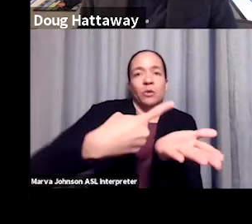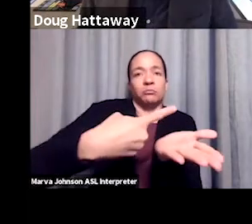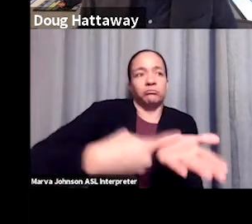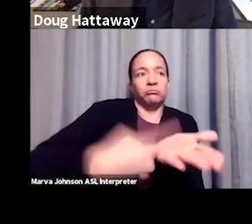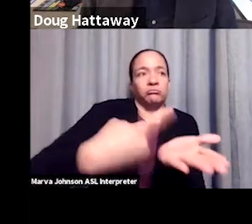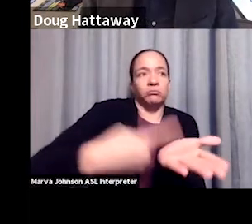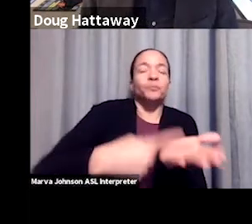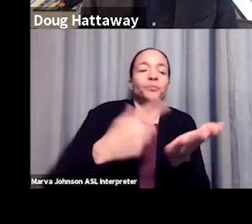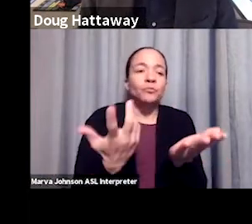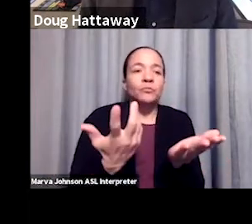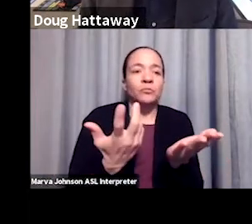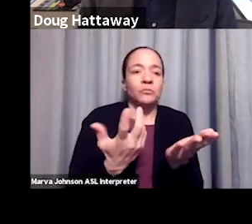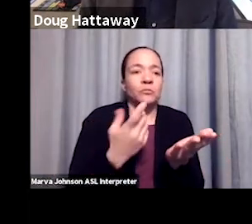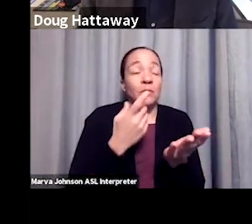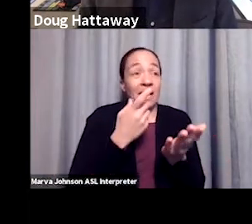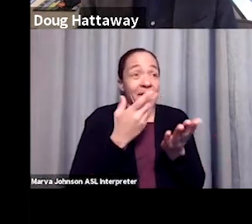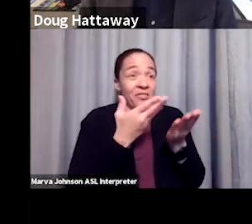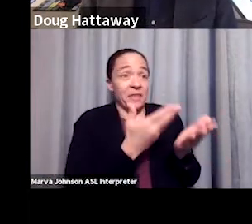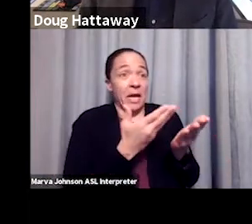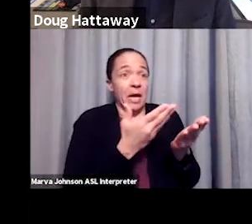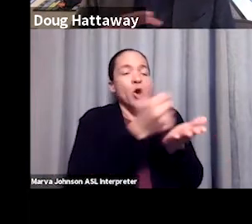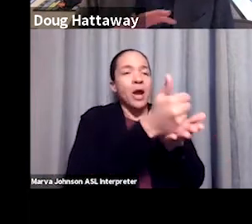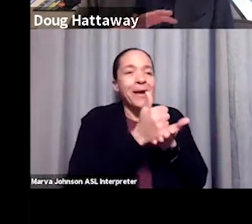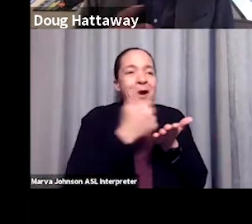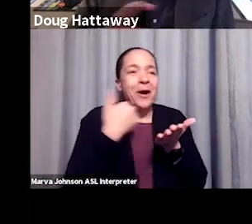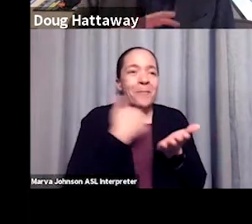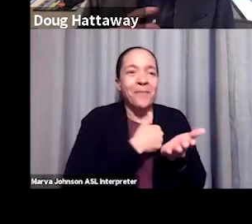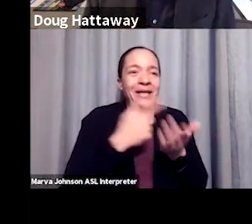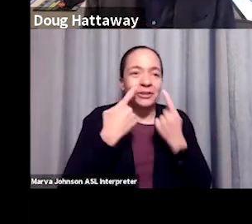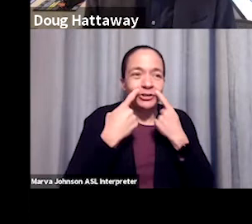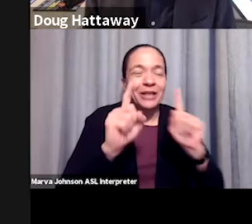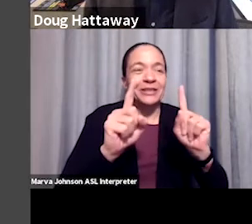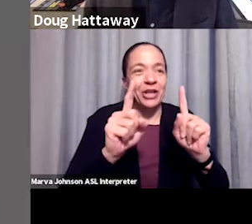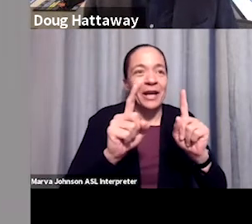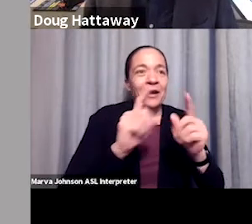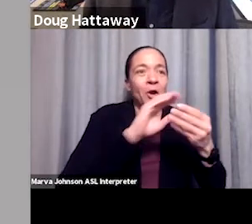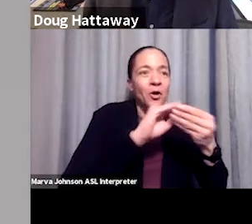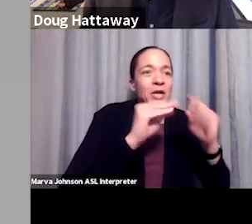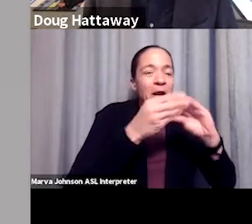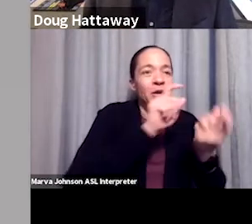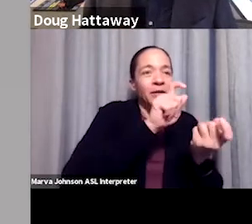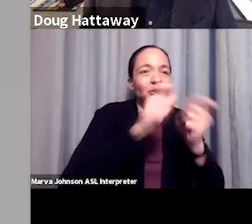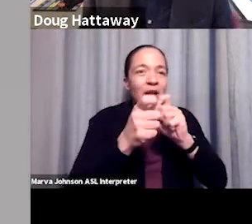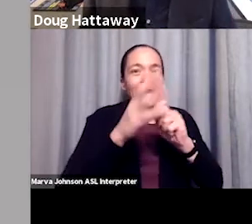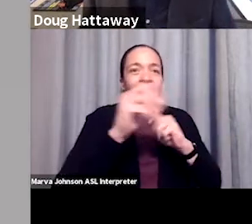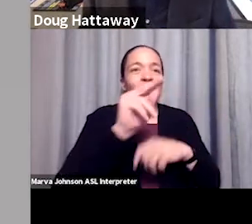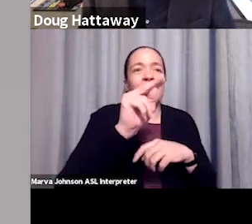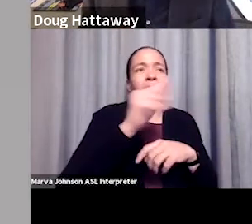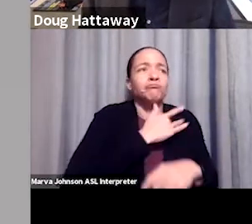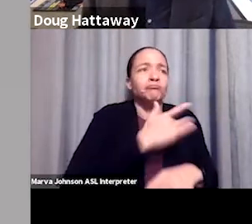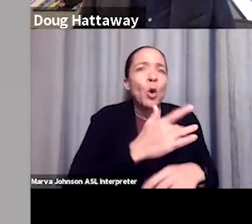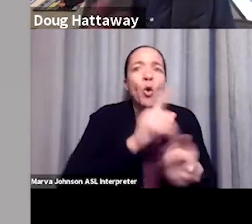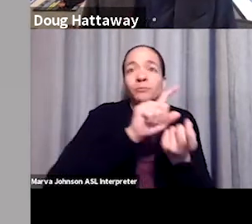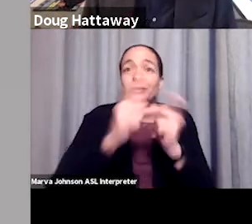that here helped us achieve narrative change and norms change. Next slide shows how we did